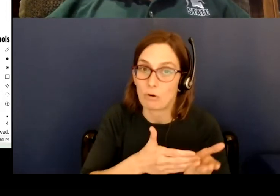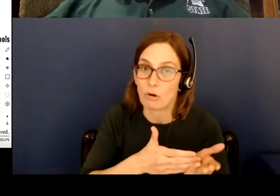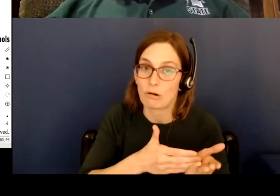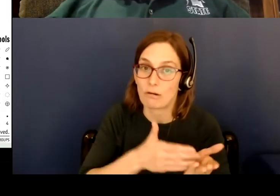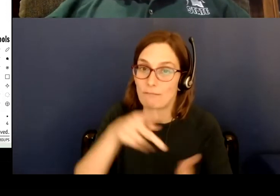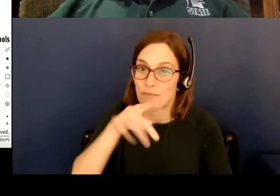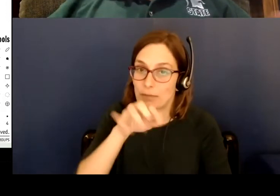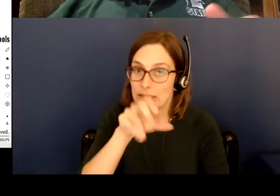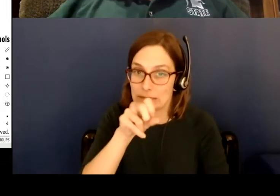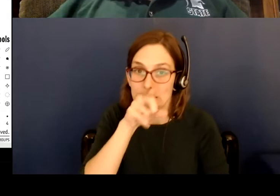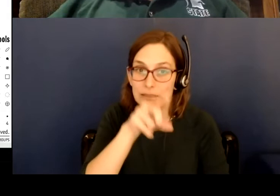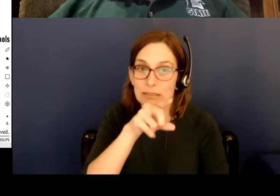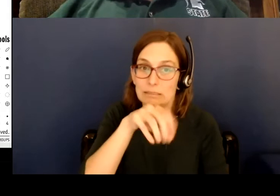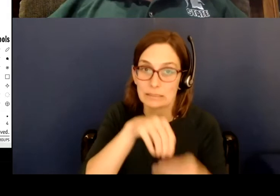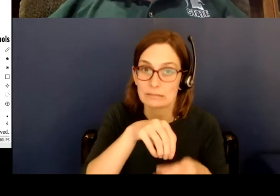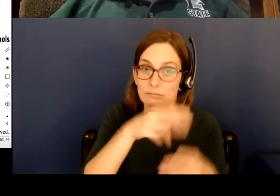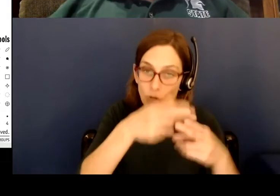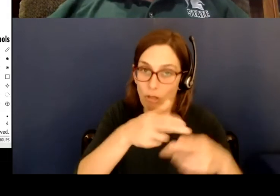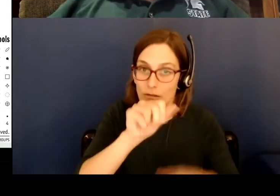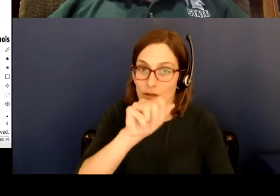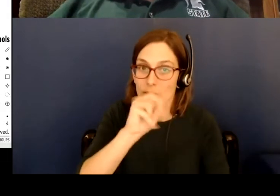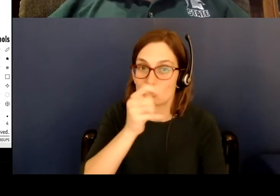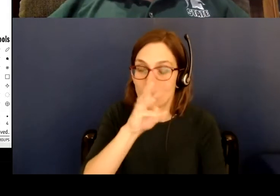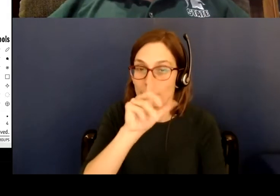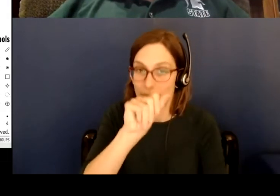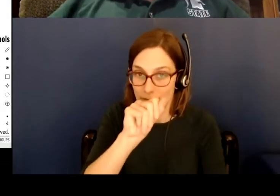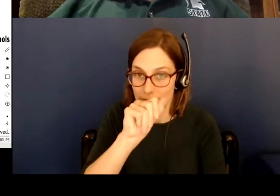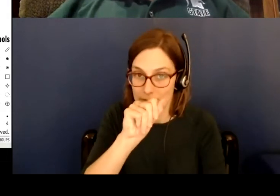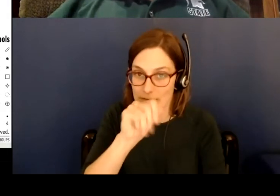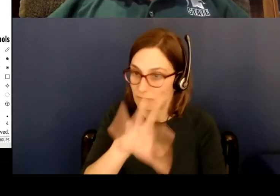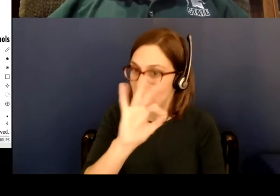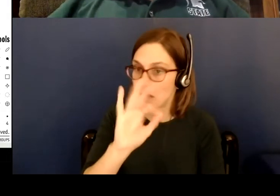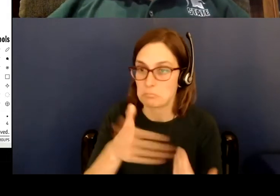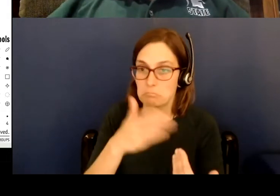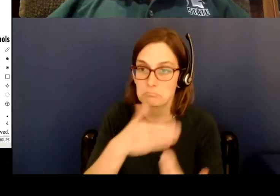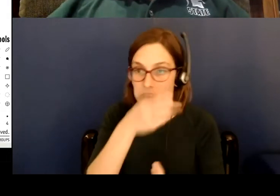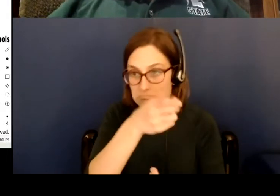Andromeda. So finding the great square of Pegasus immediately allows you to find Andromeda.